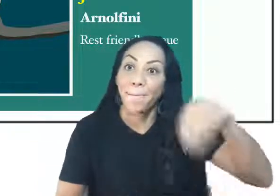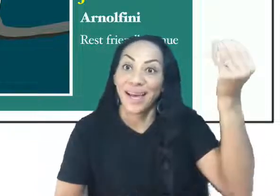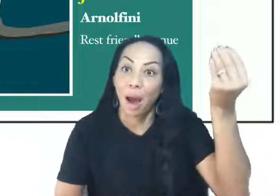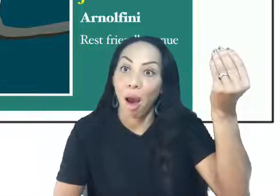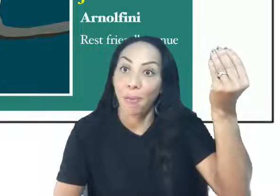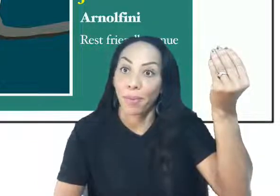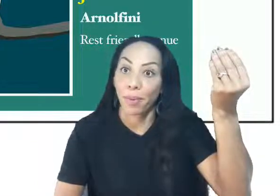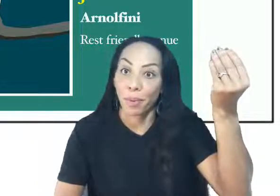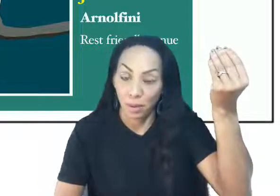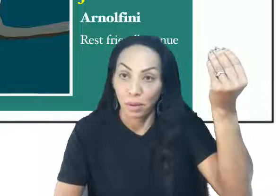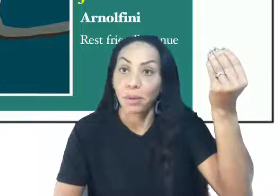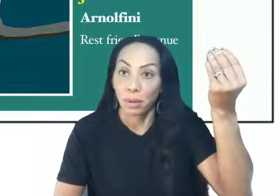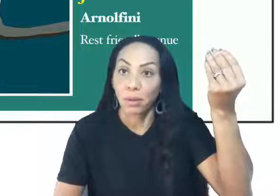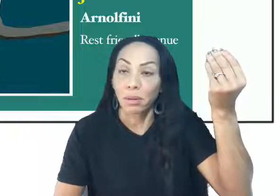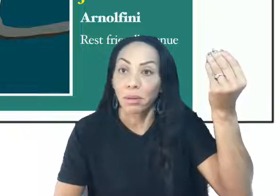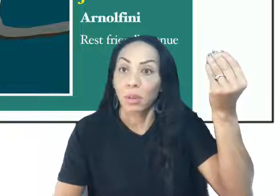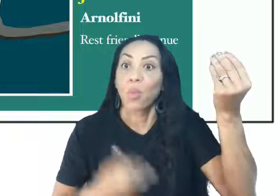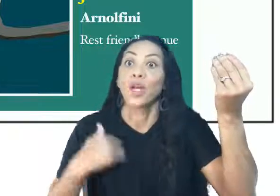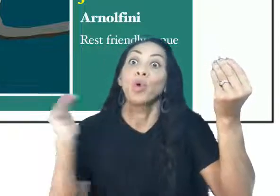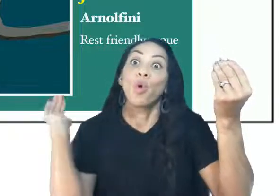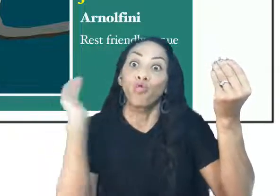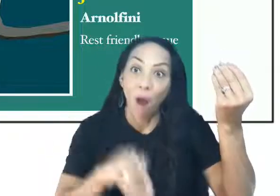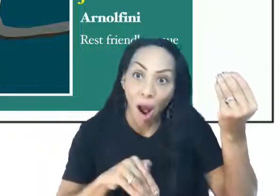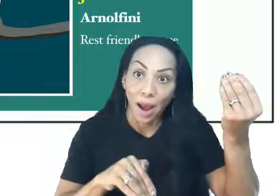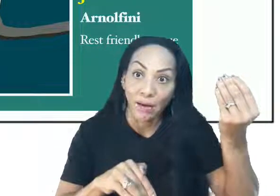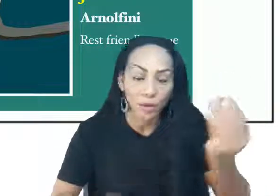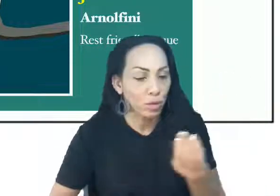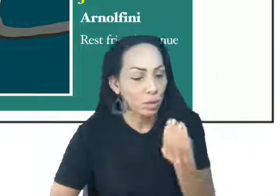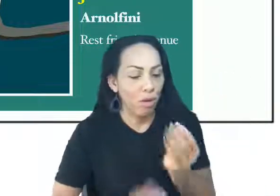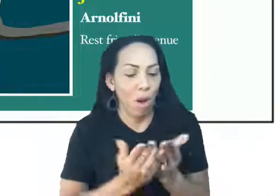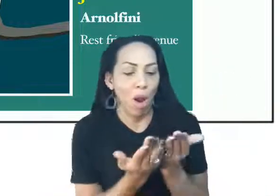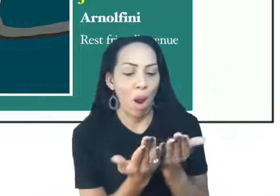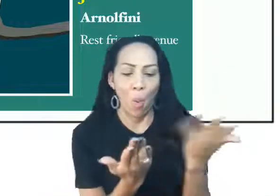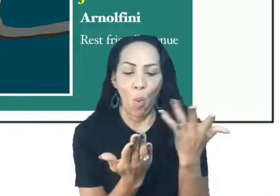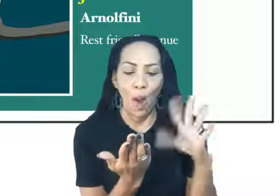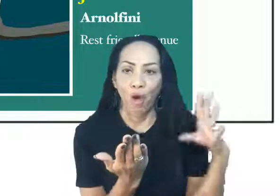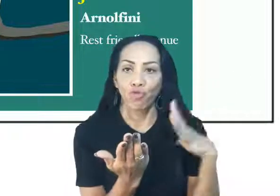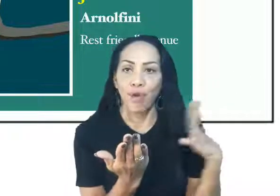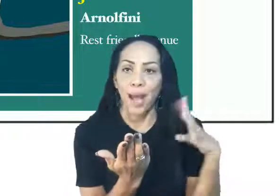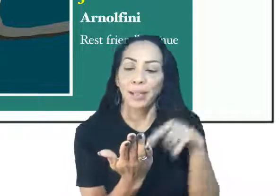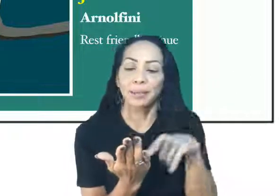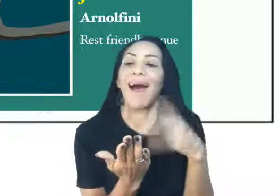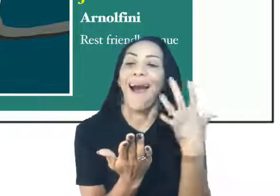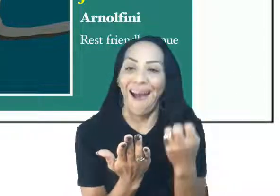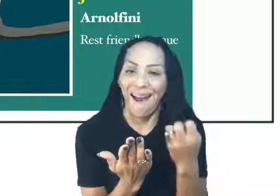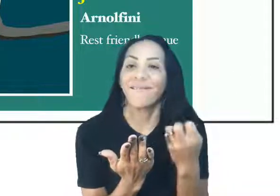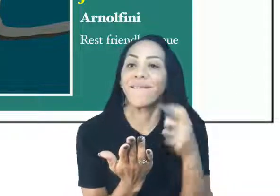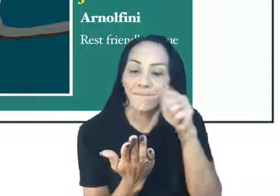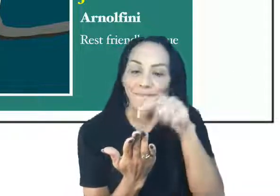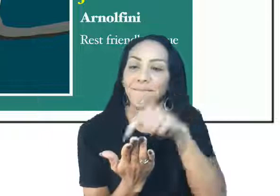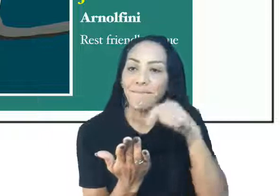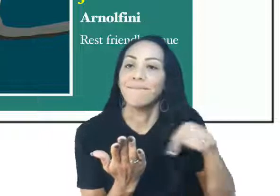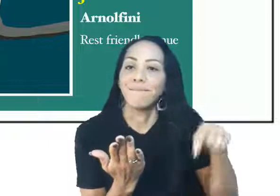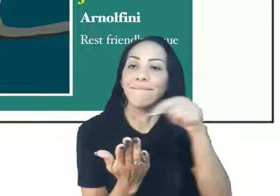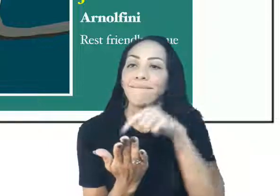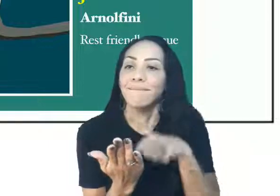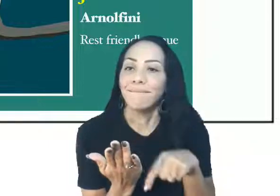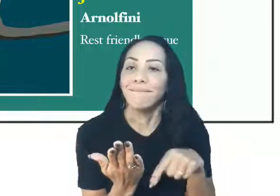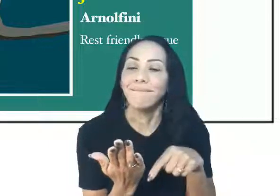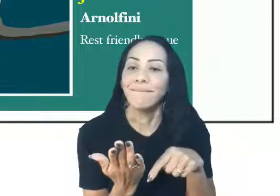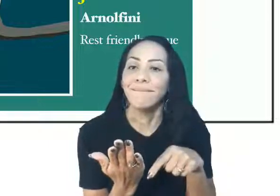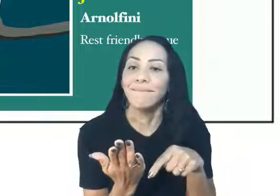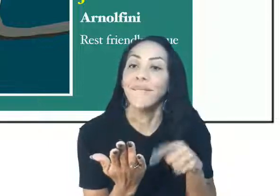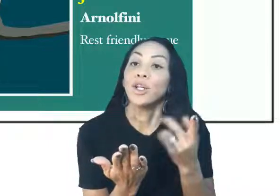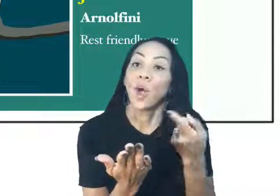somewhere where you might be welcome to rest in any city. So I feel like during the year